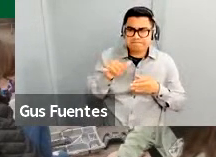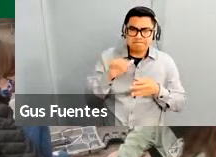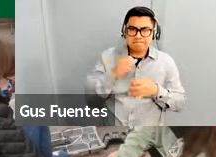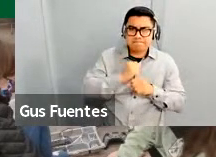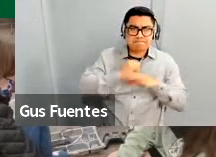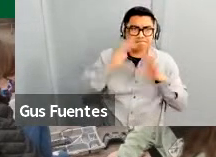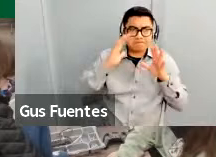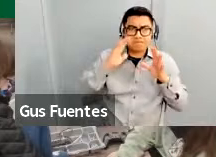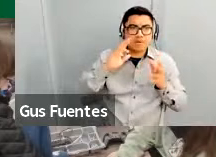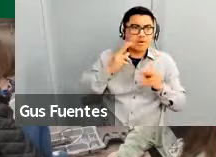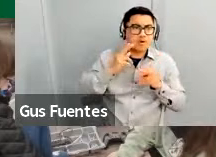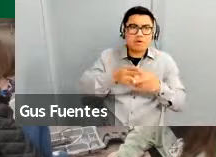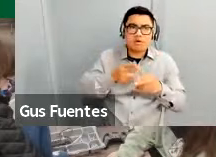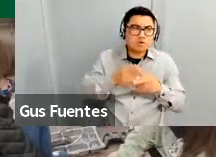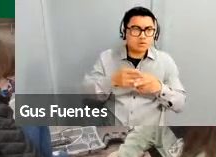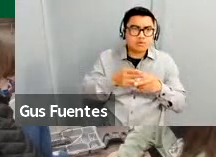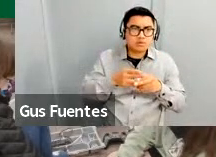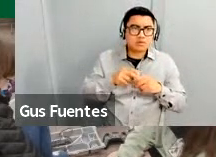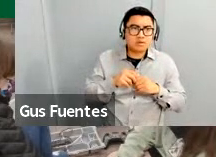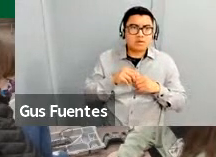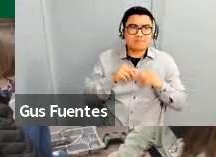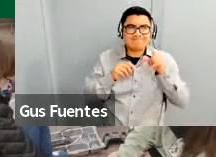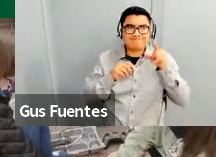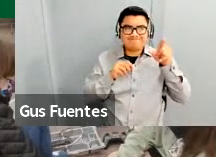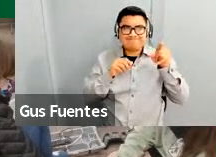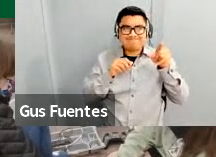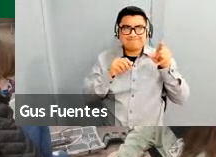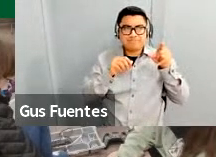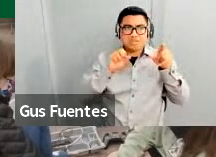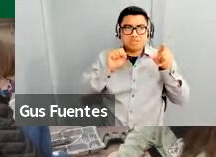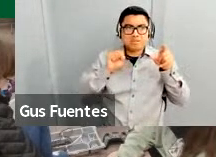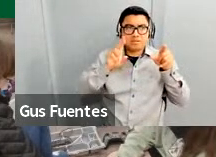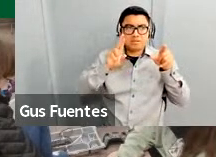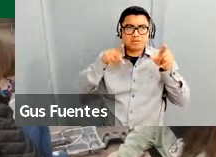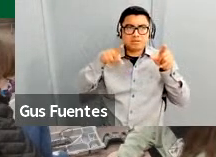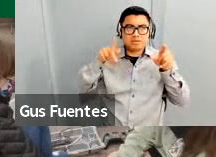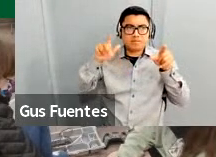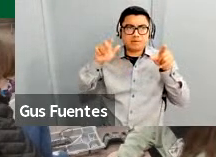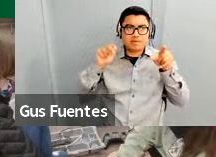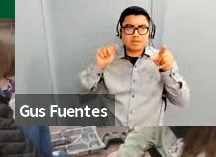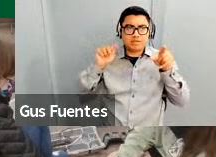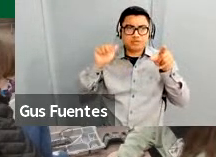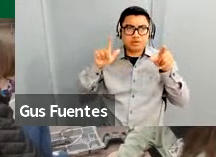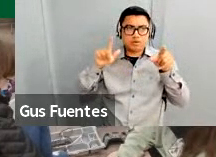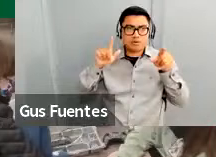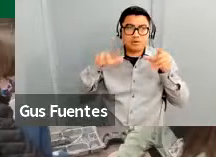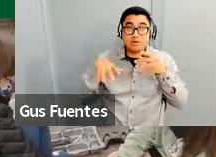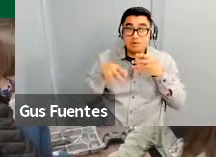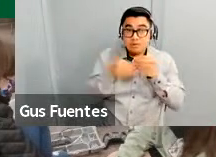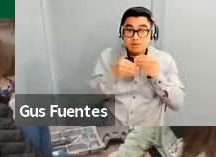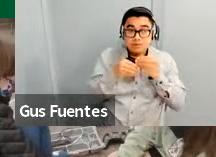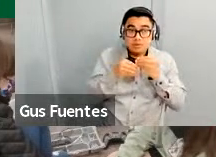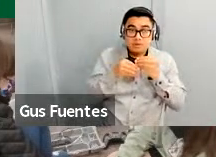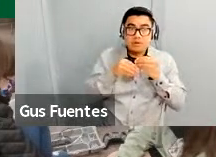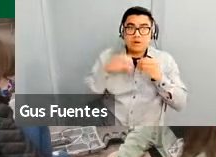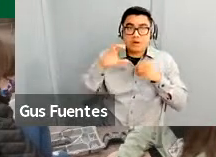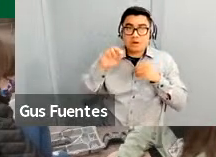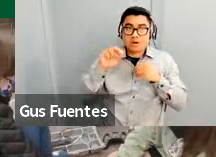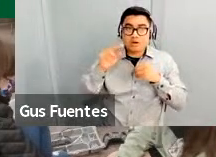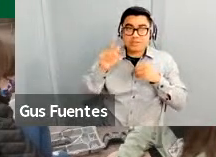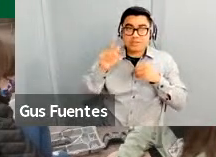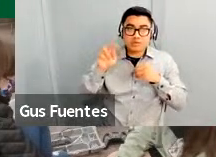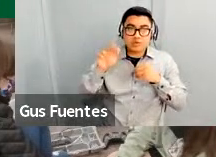grant funds. And the district receives about a little over $14.5 million in supplemental